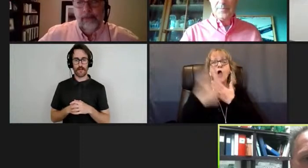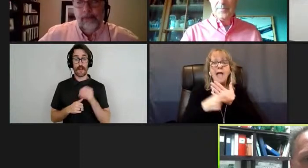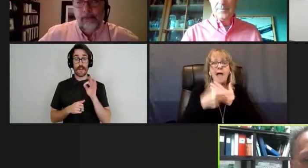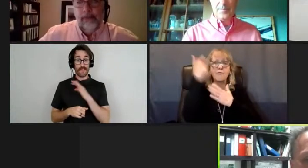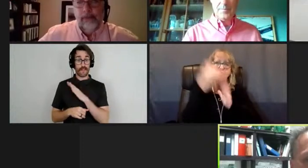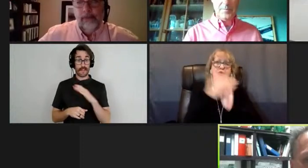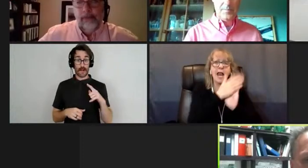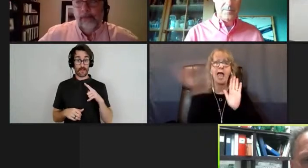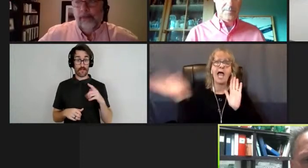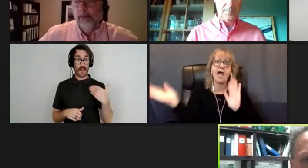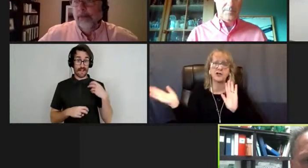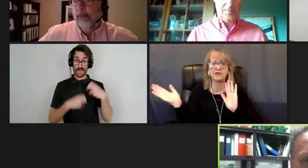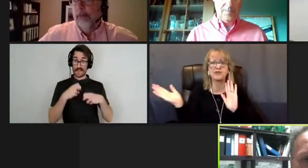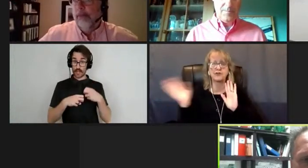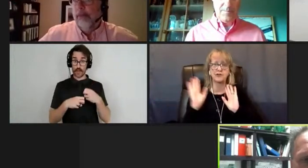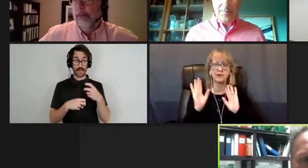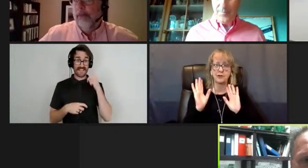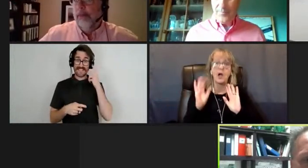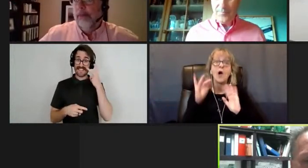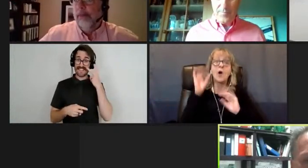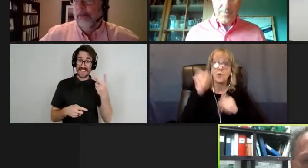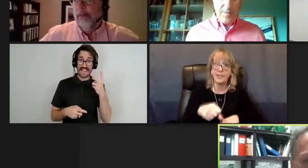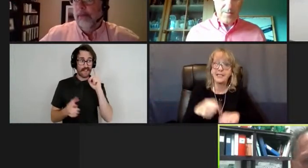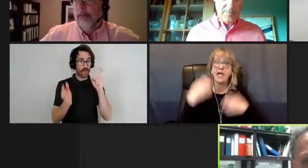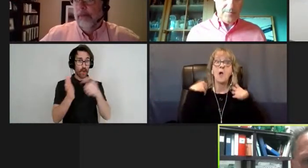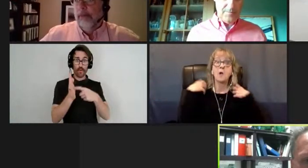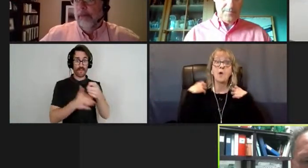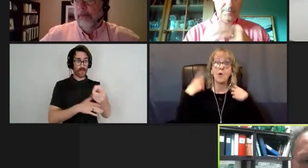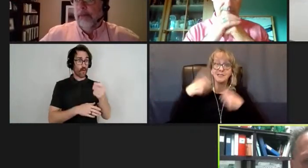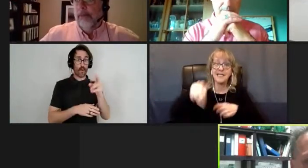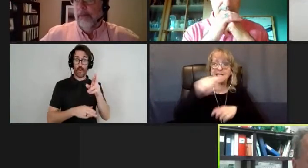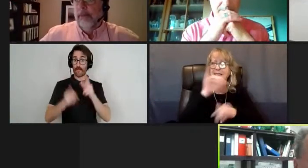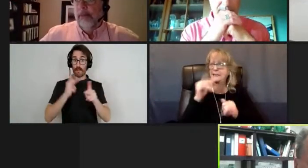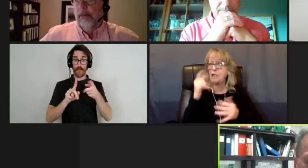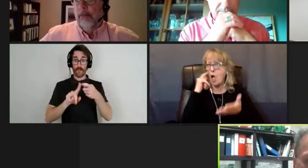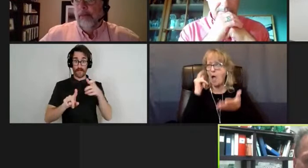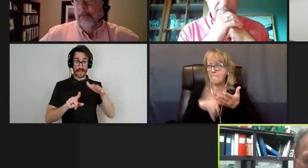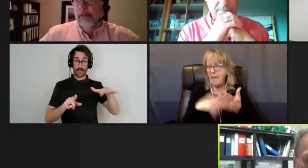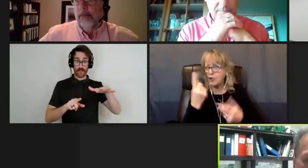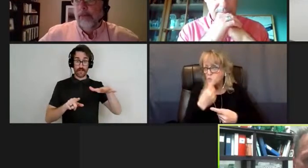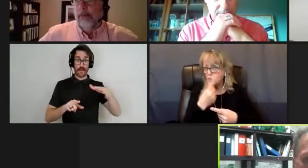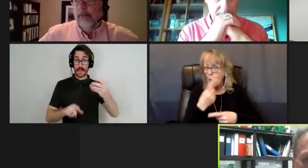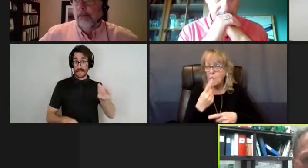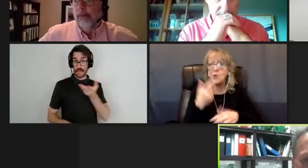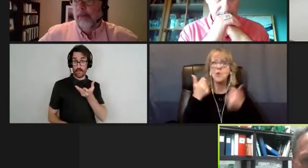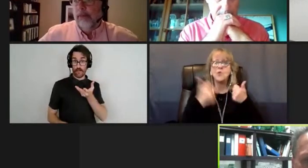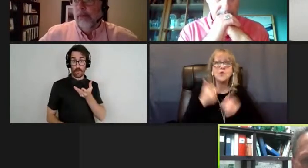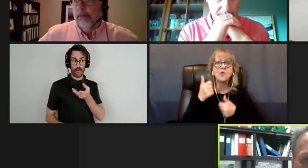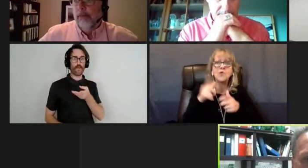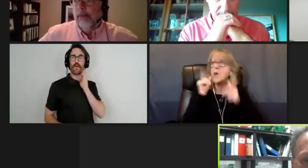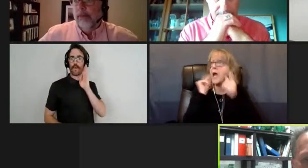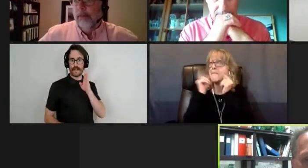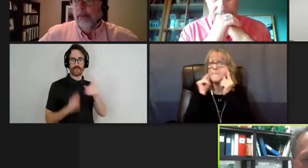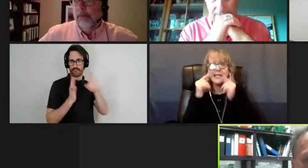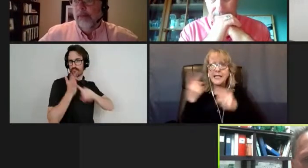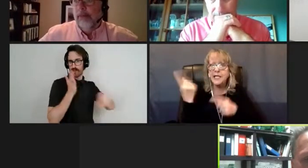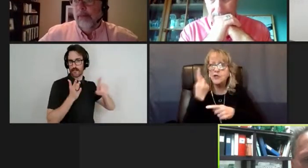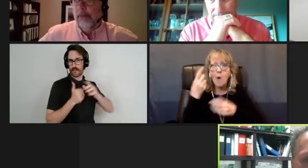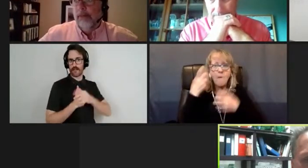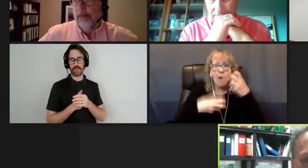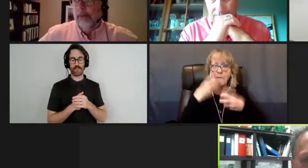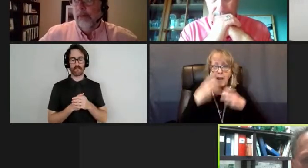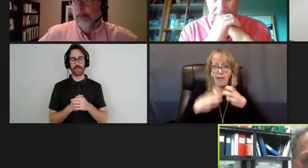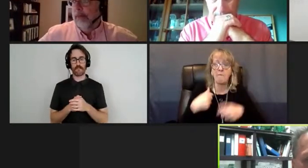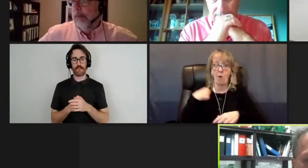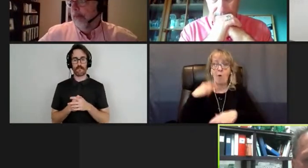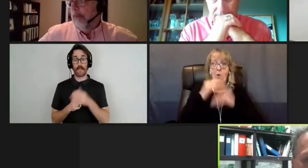sites that they observe or hear from residents are an issue. Happy, we you know, on a daily basis,